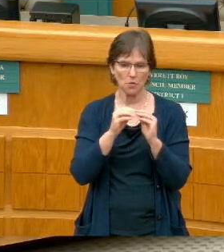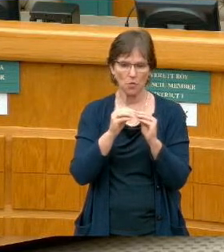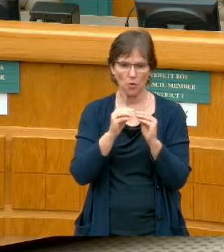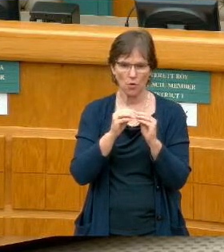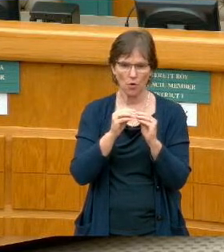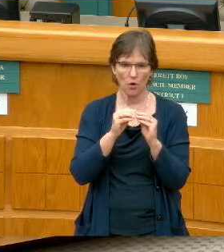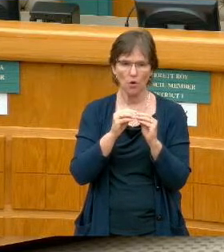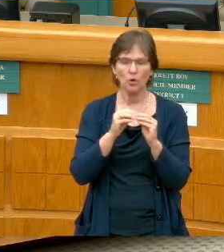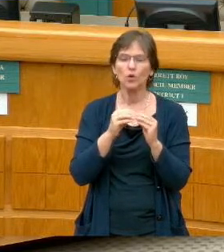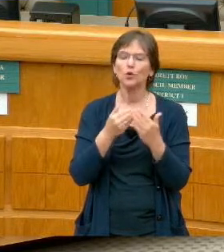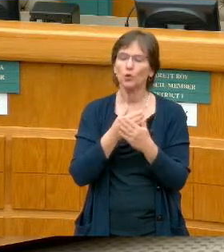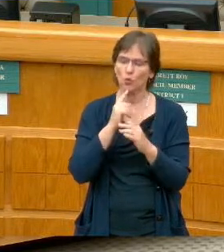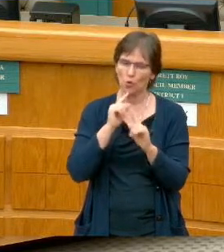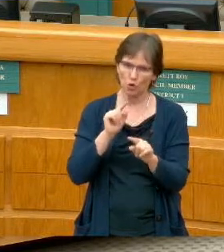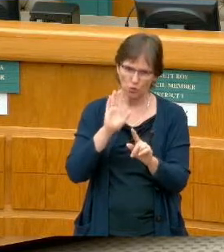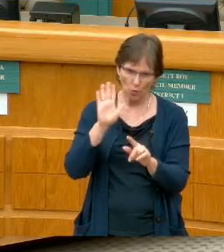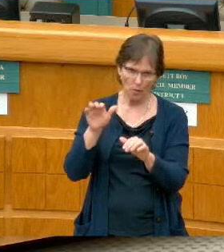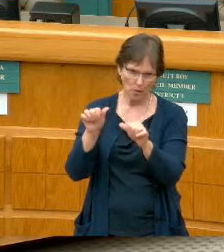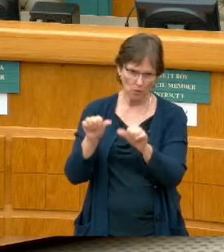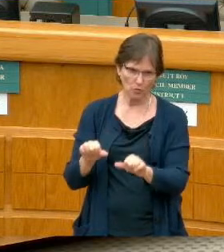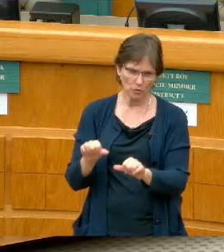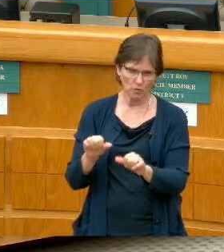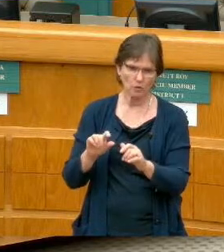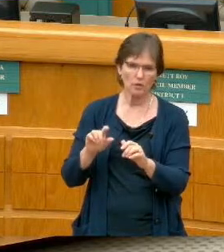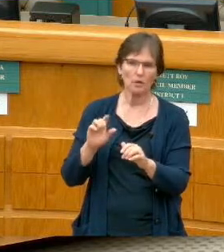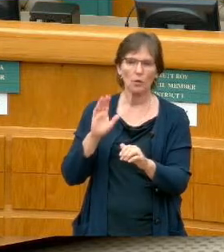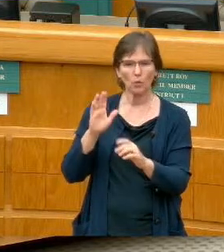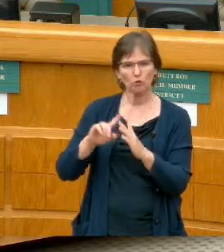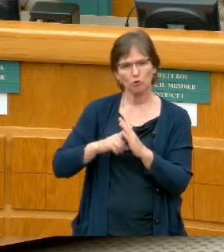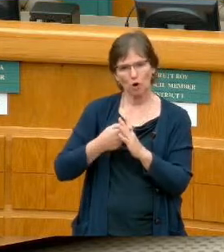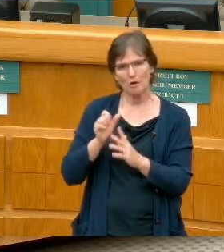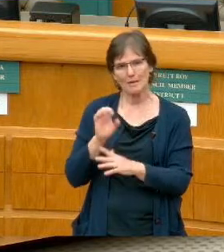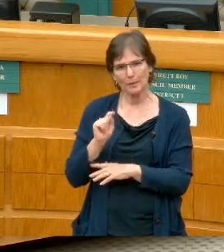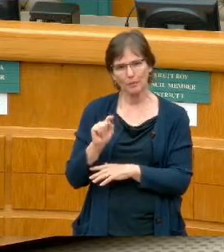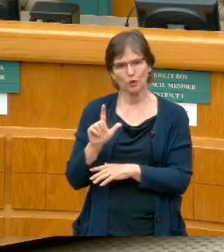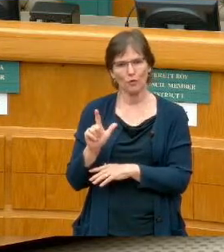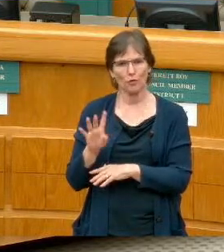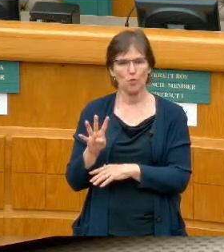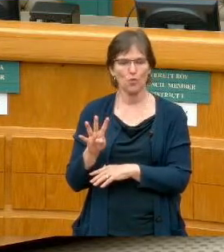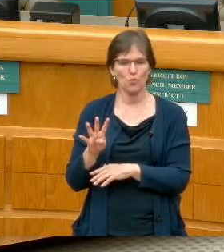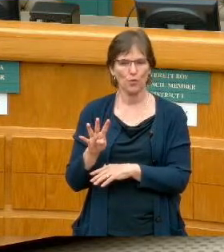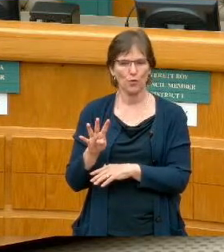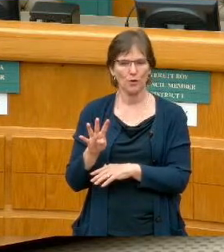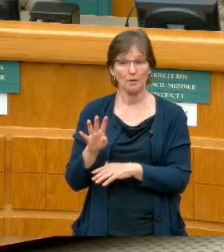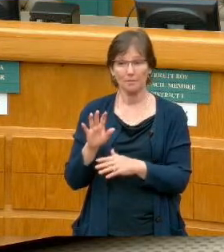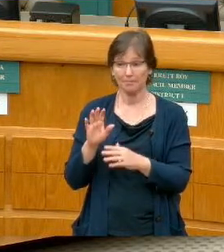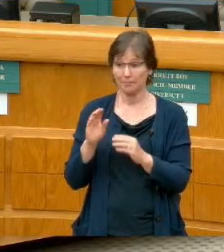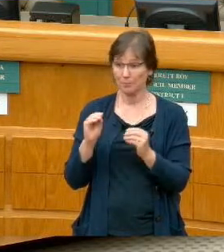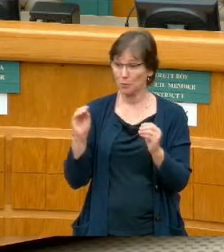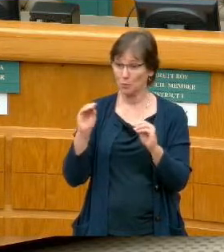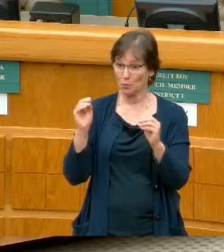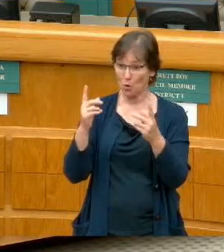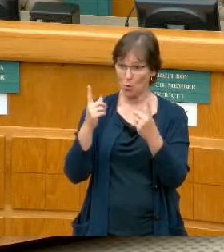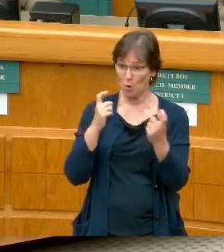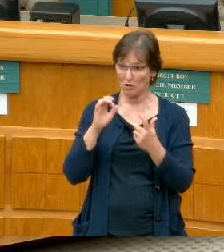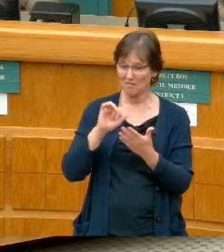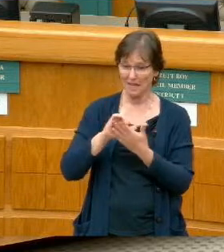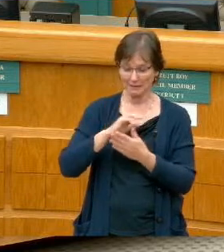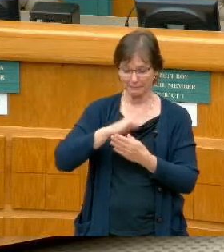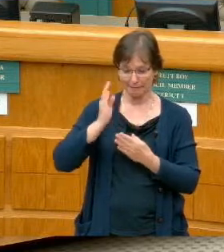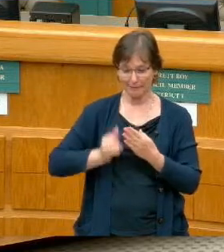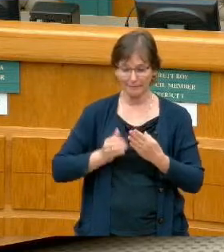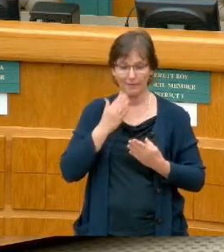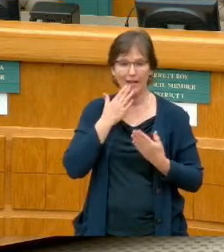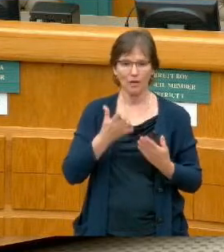and Monday, if not sooner. So if no questions, that completes the briefing. Thank you very much.